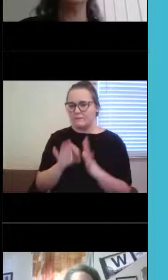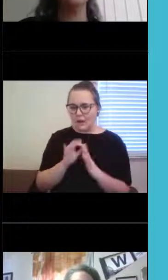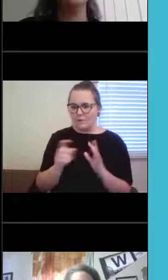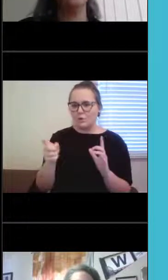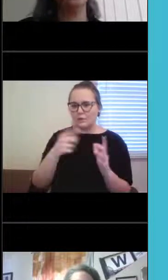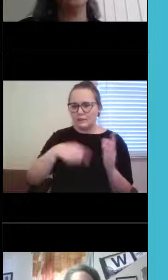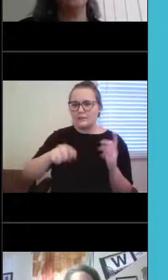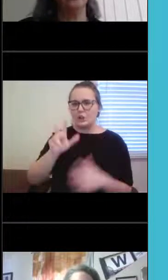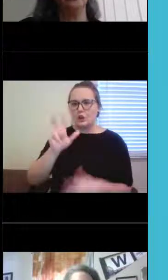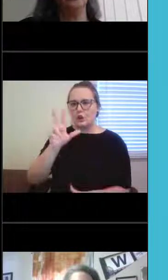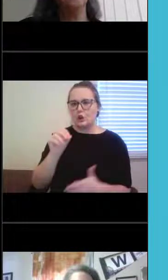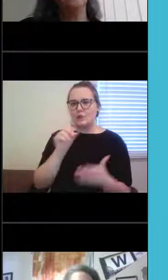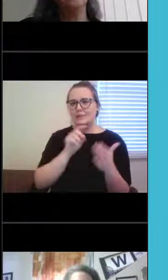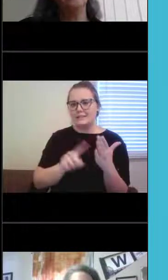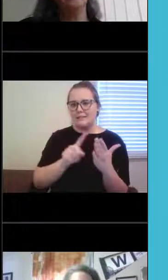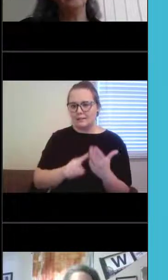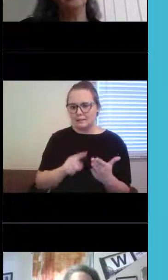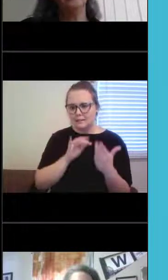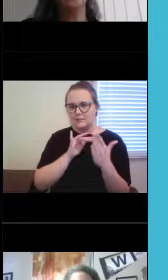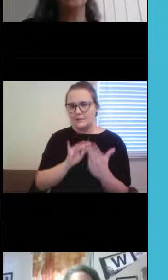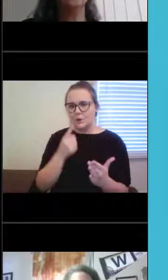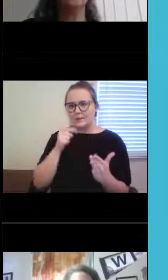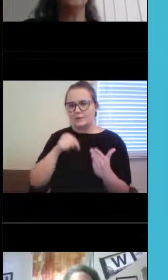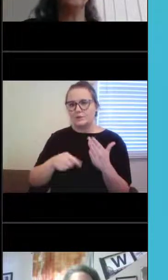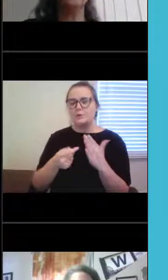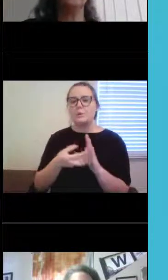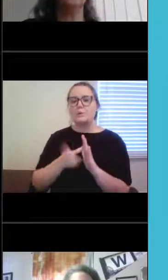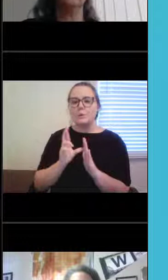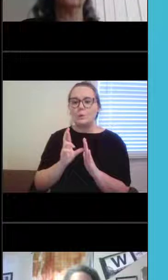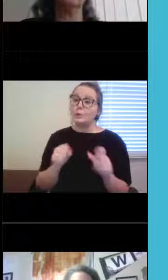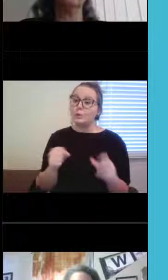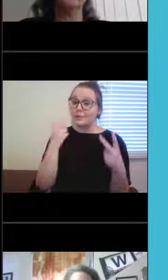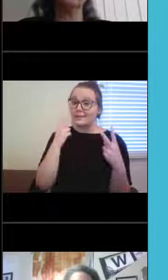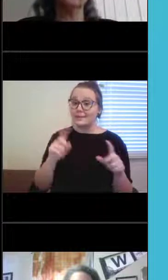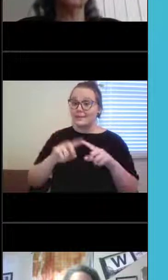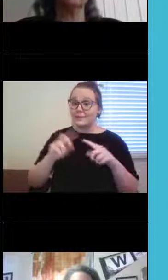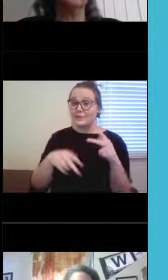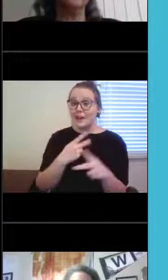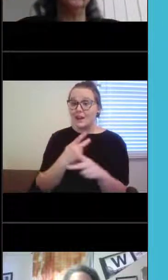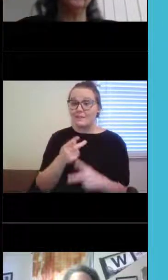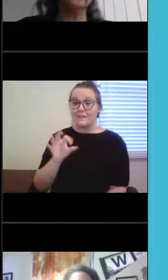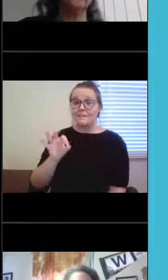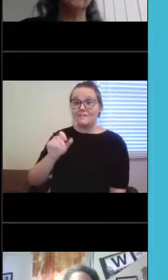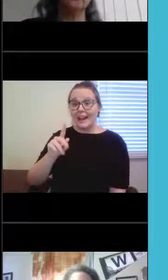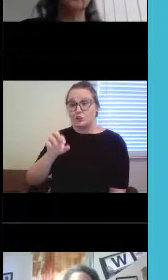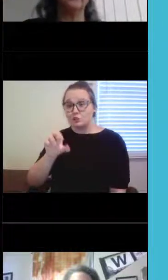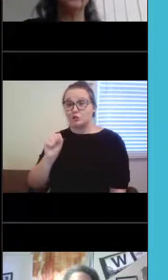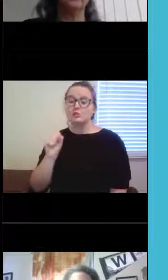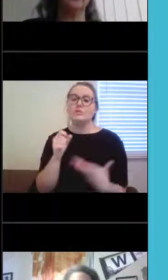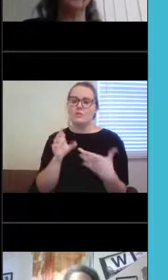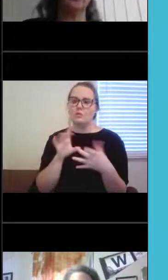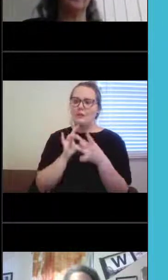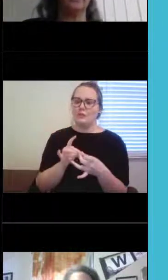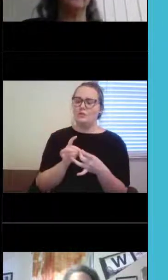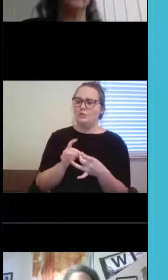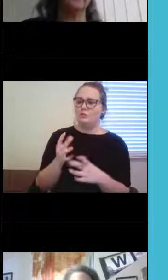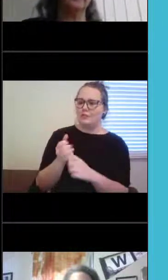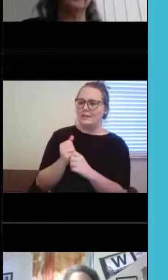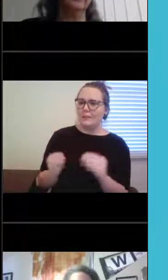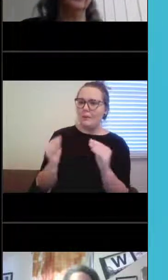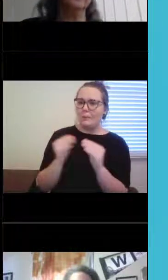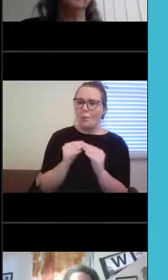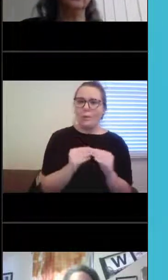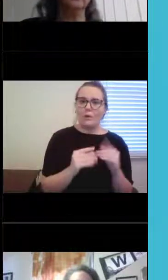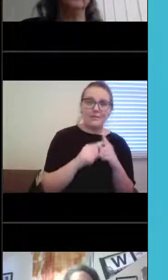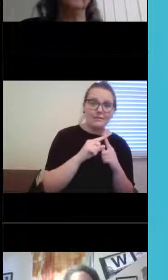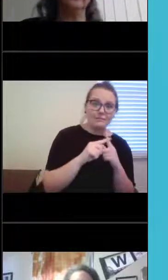30 studies in this review. And you can sort of see the different kinds of factors that were related to receiving more negative and more positive.